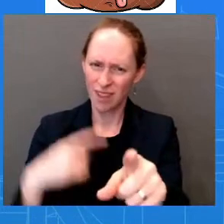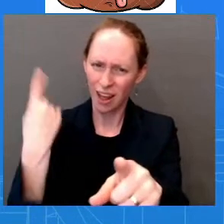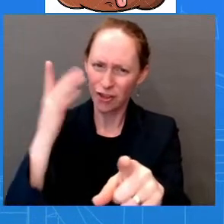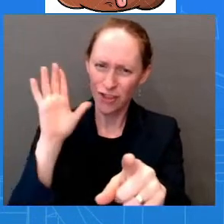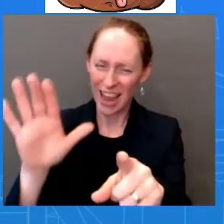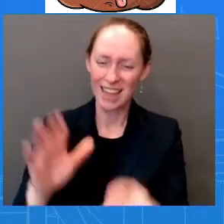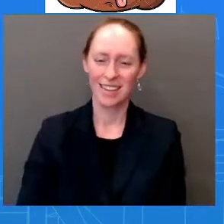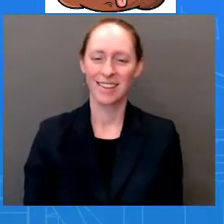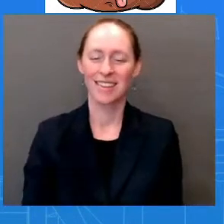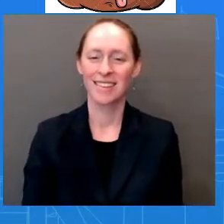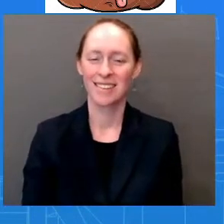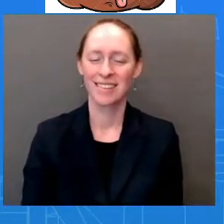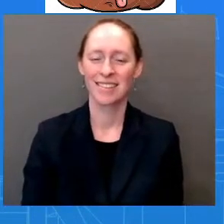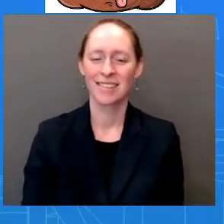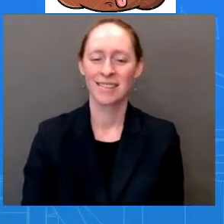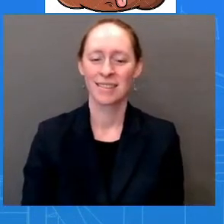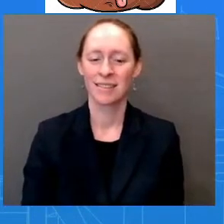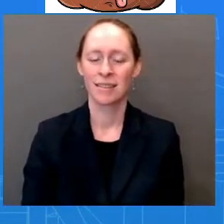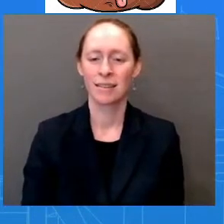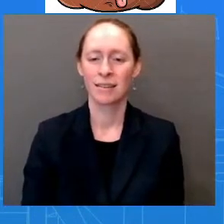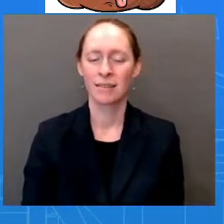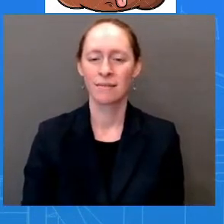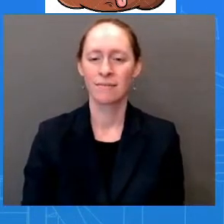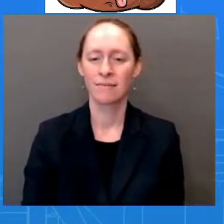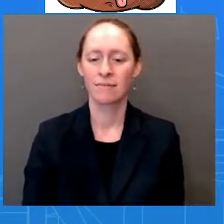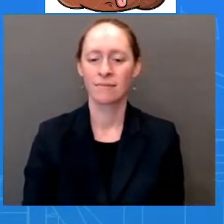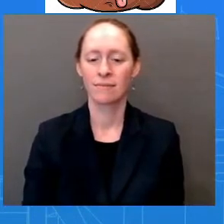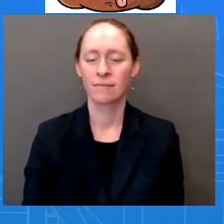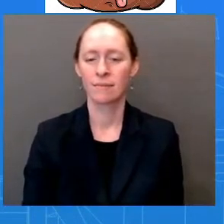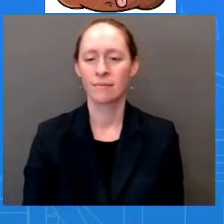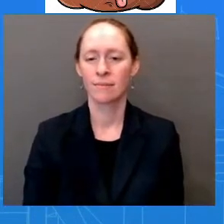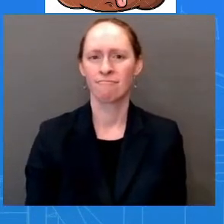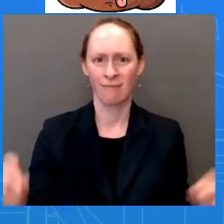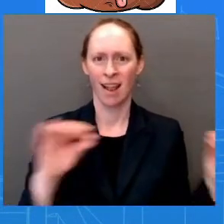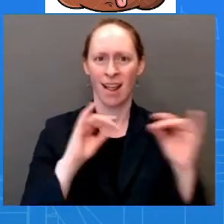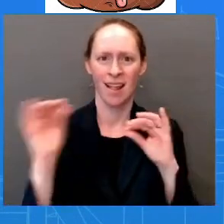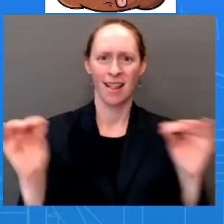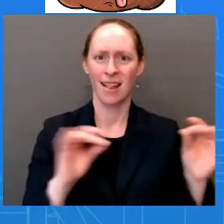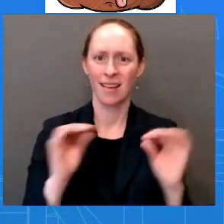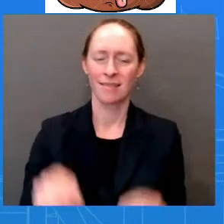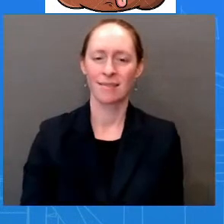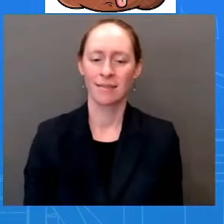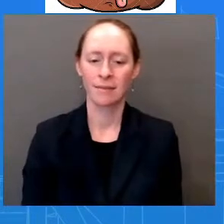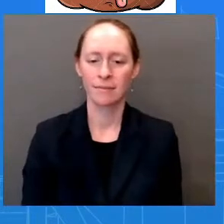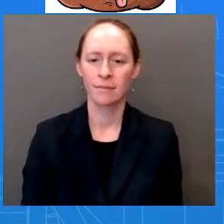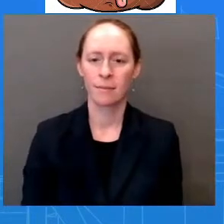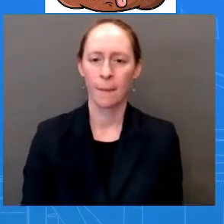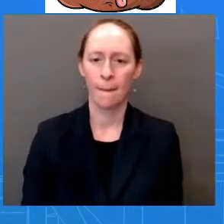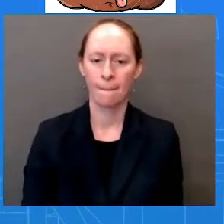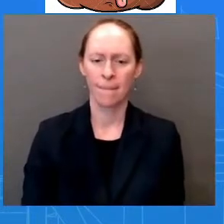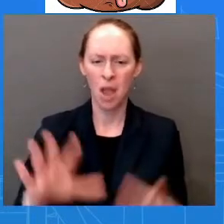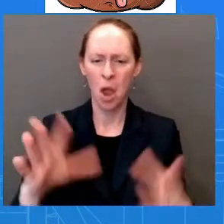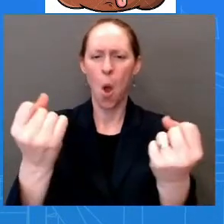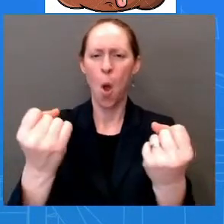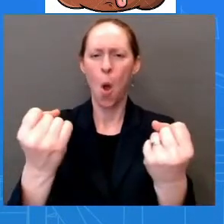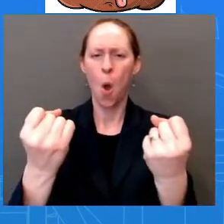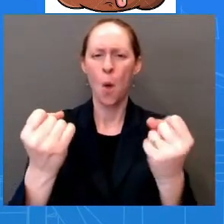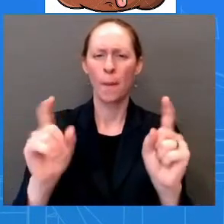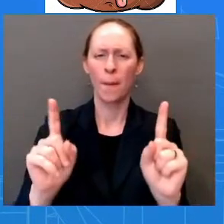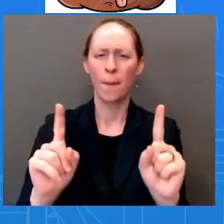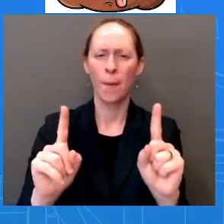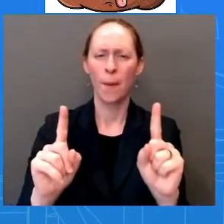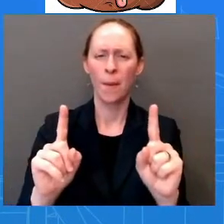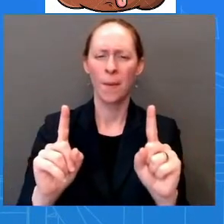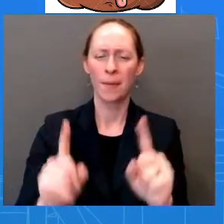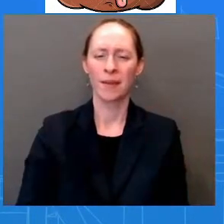got a face cover. Don't you worry. I don't feel bad. Hold on. Hold on. No, wait, I did not call on you,